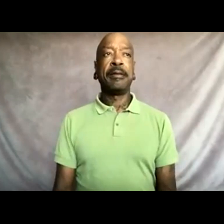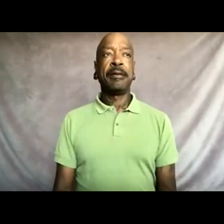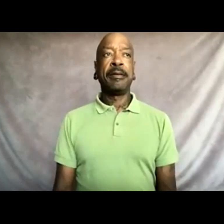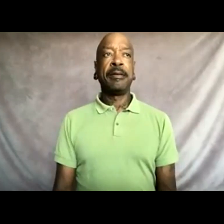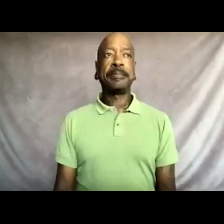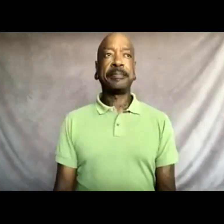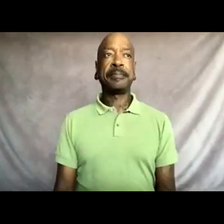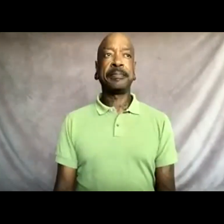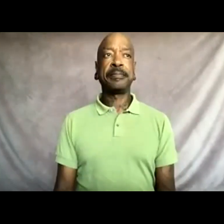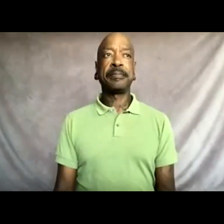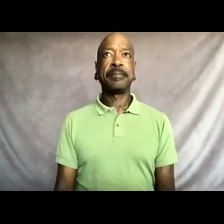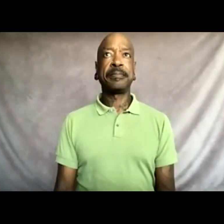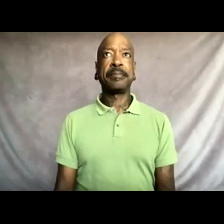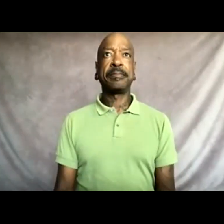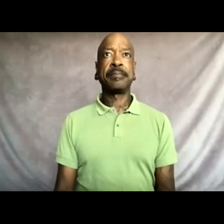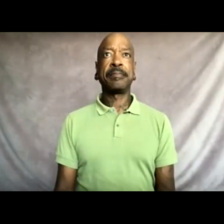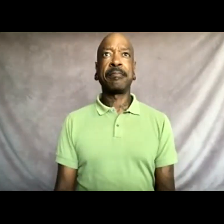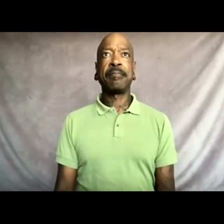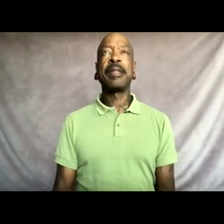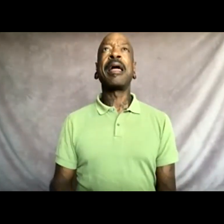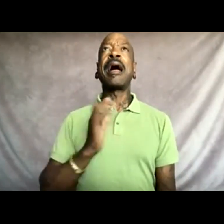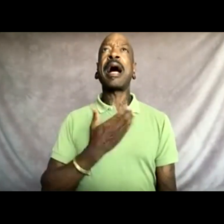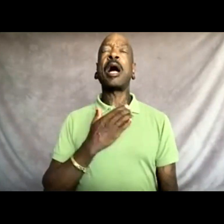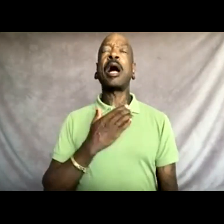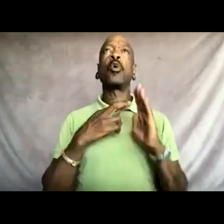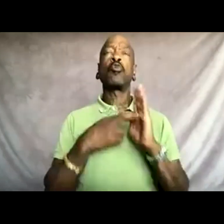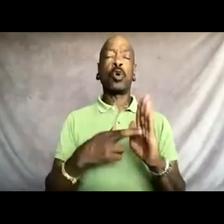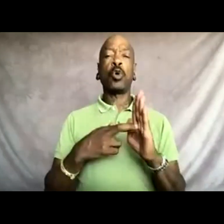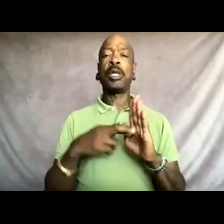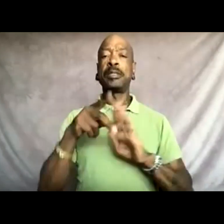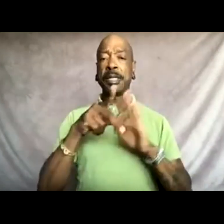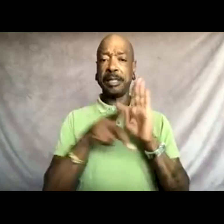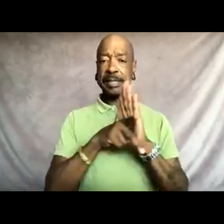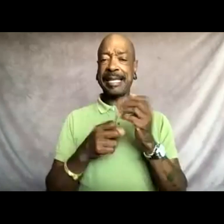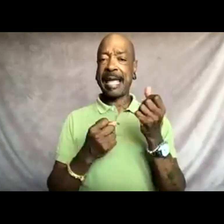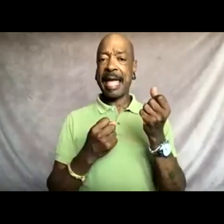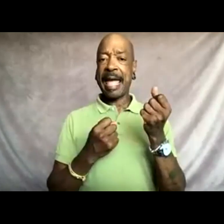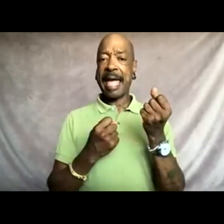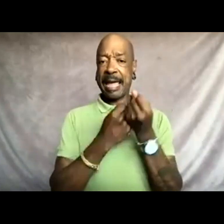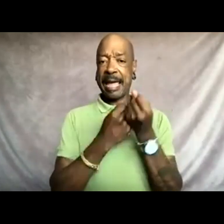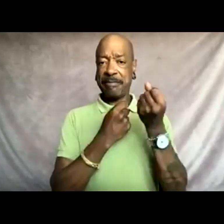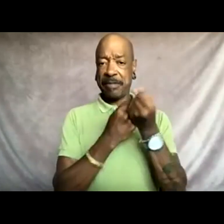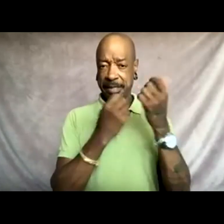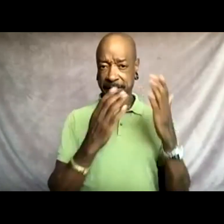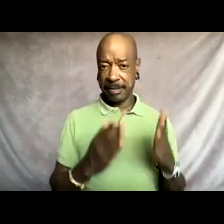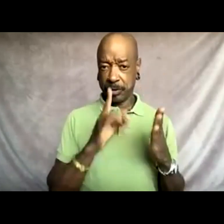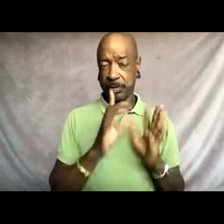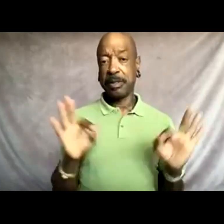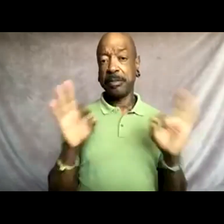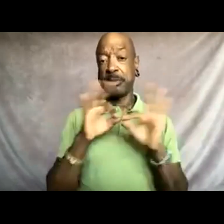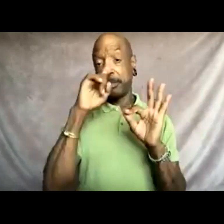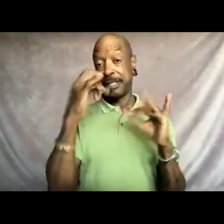I think this is where our role as policy advocates is really important, because right now in